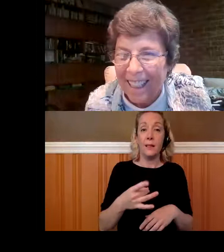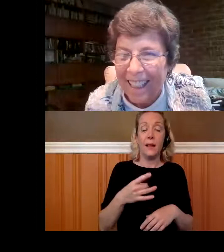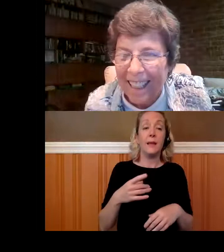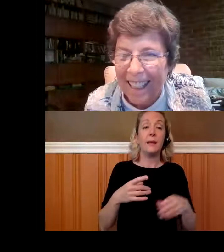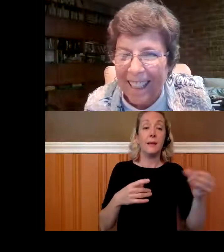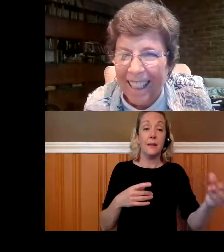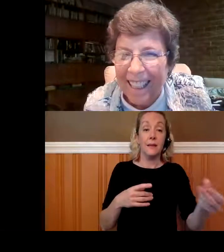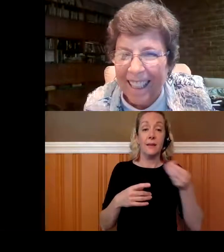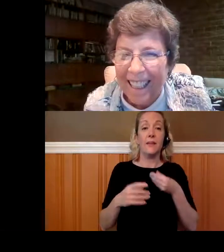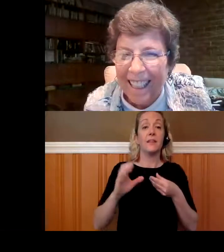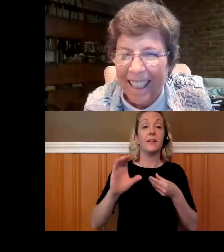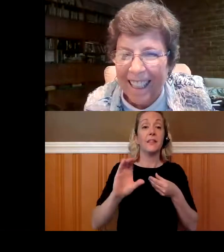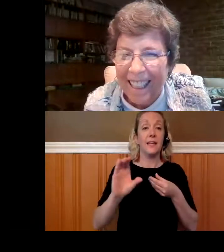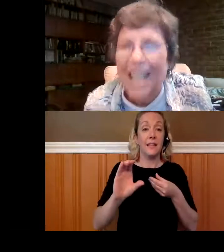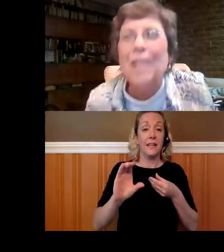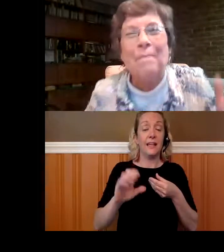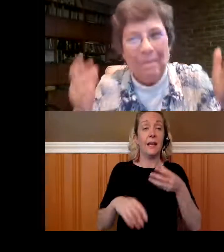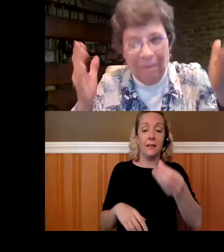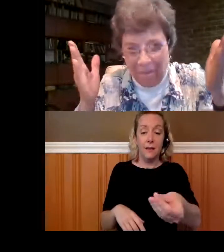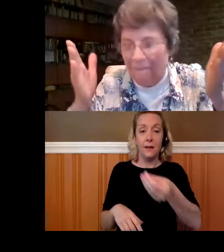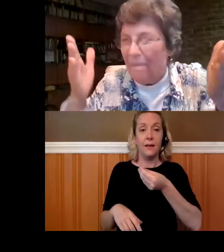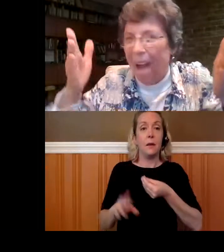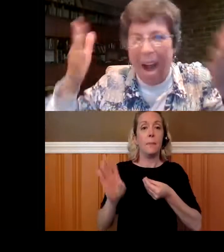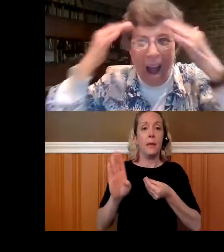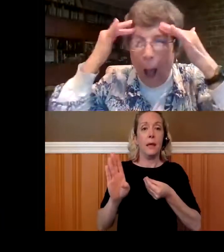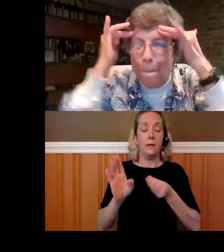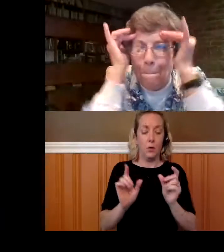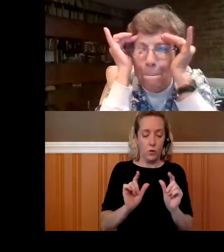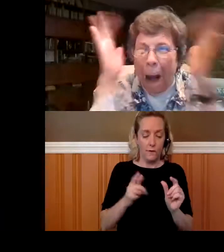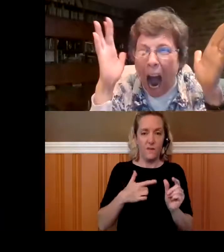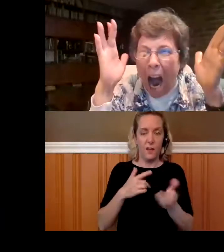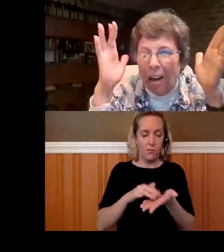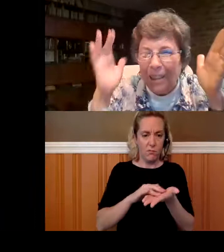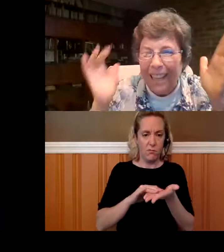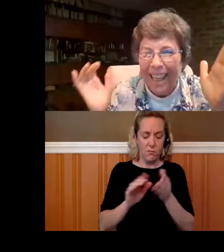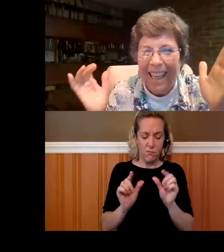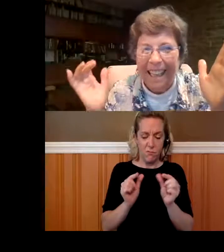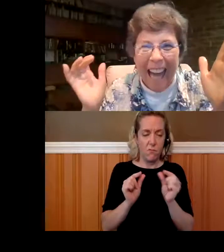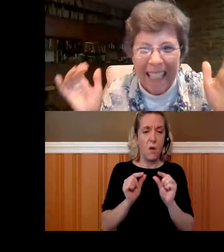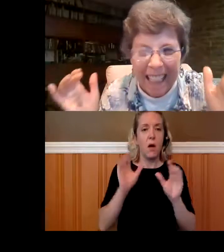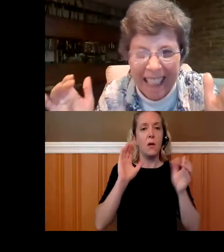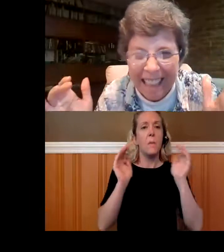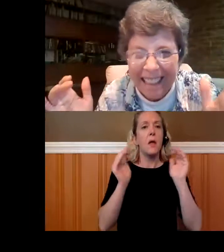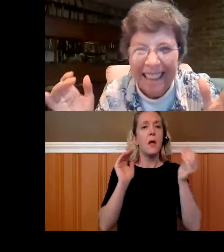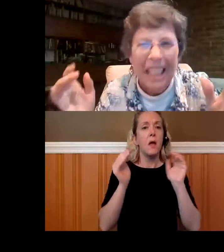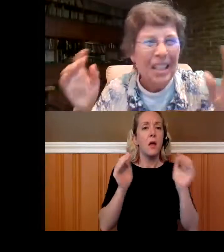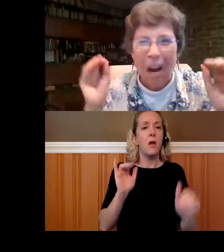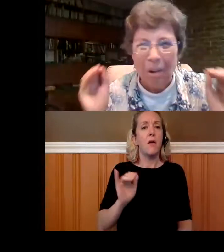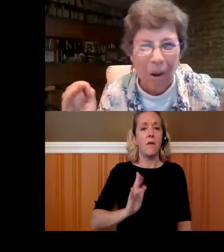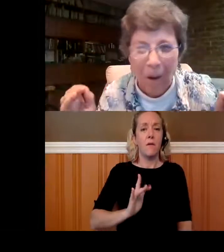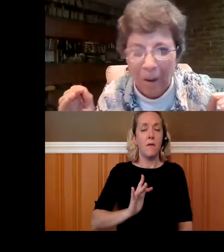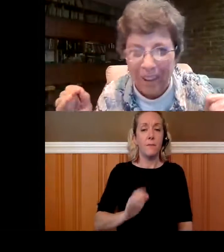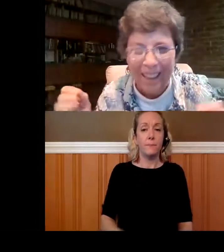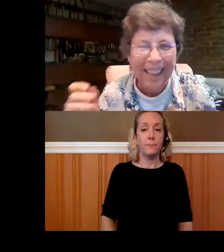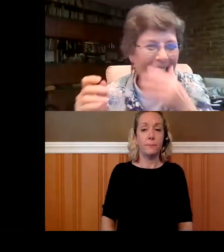then the 9V gave him the 9 volts so he could compare which one he wanted. So I thought that was cool. So cool. And that's